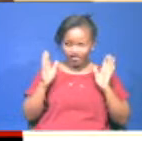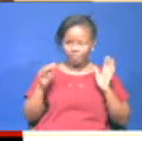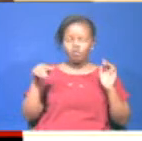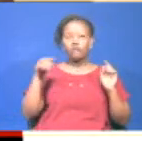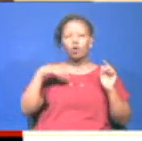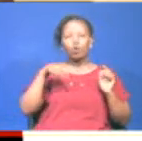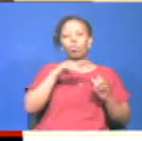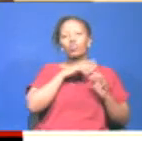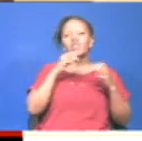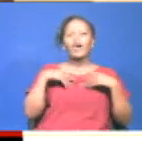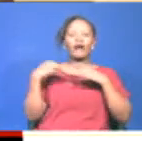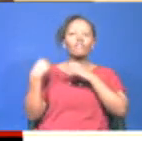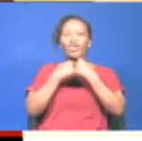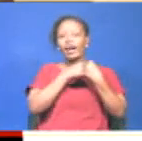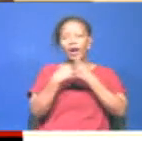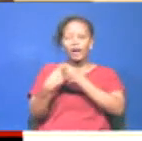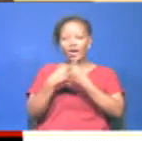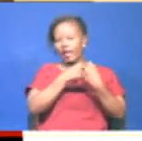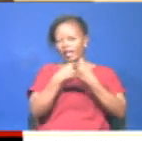challenge